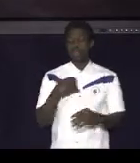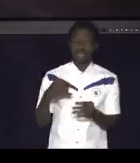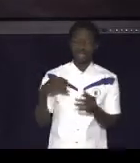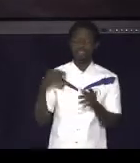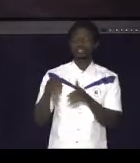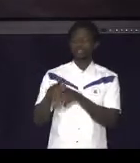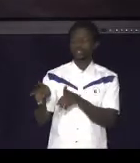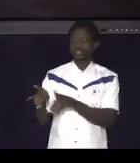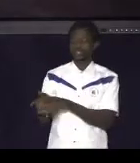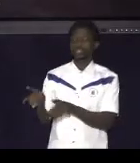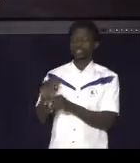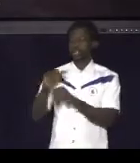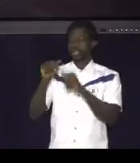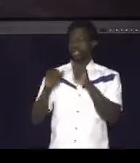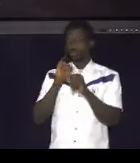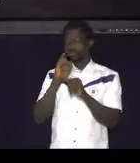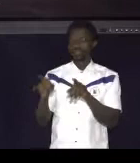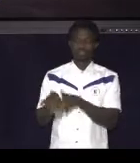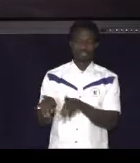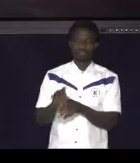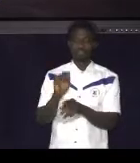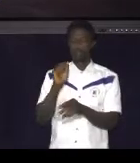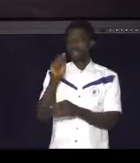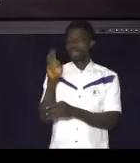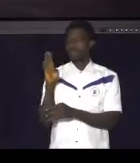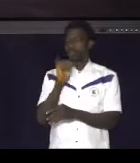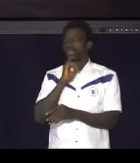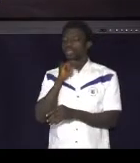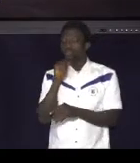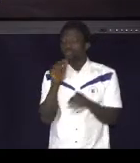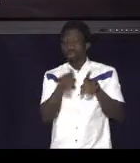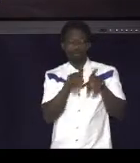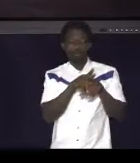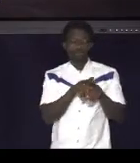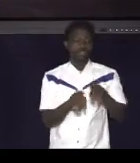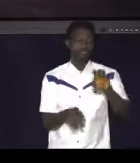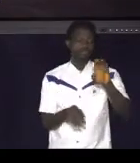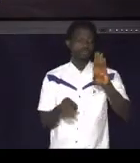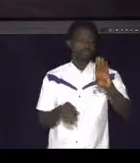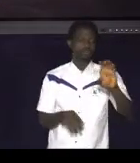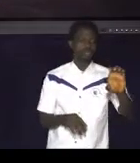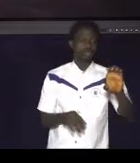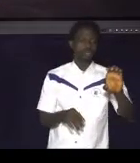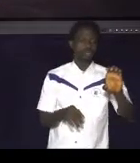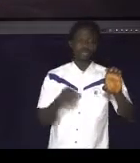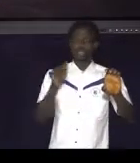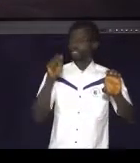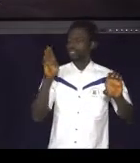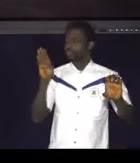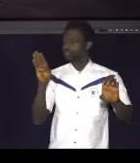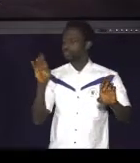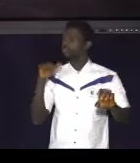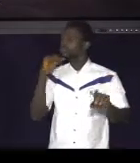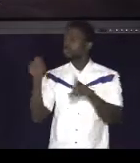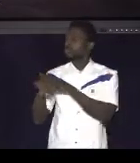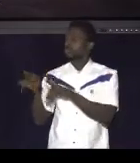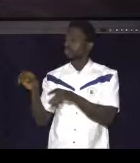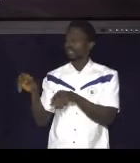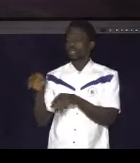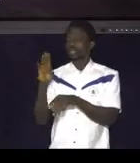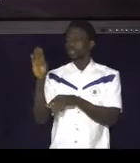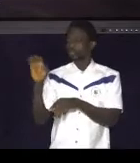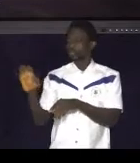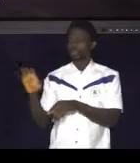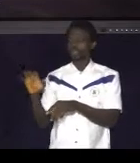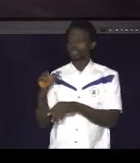of different lengths, and that means that AB is not the same as BC, AB is not the same as AC, BC is not